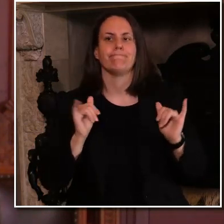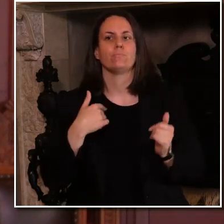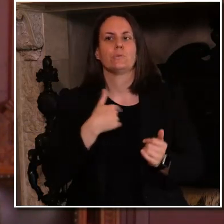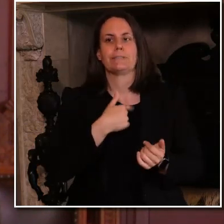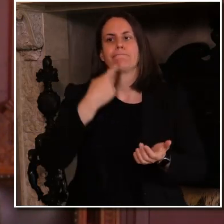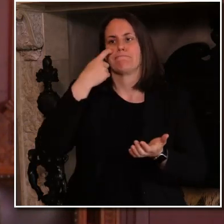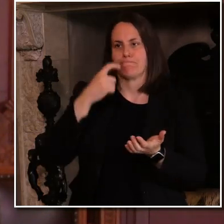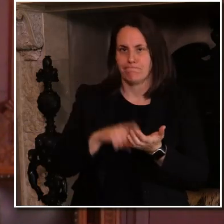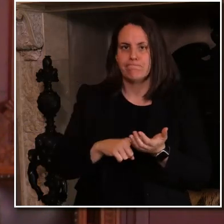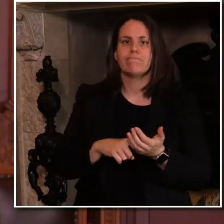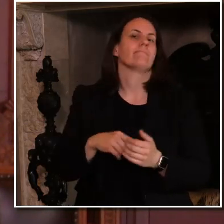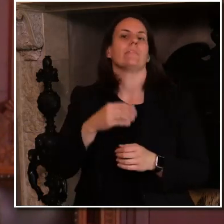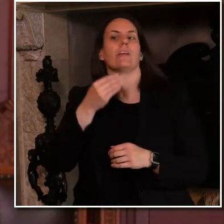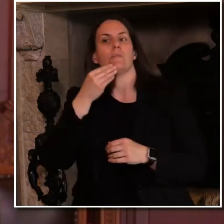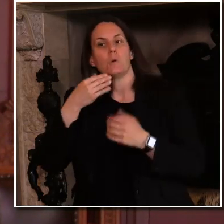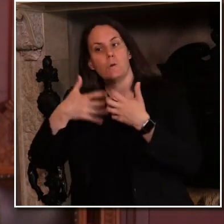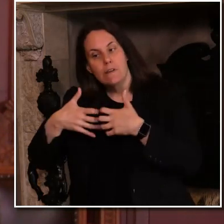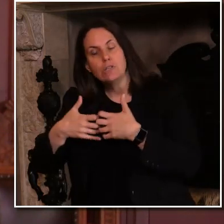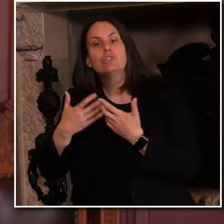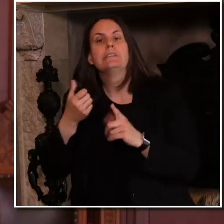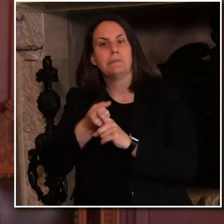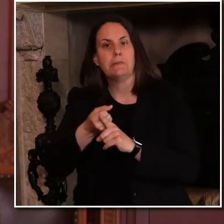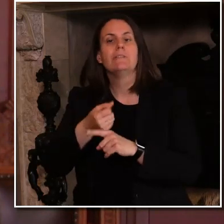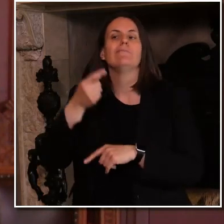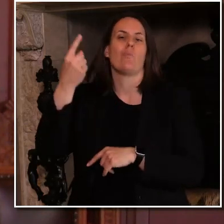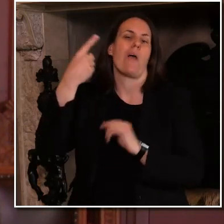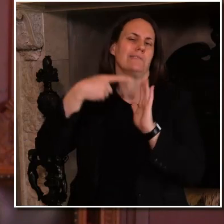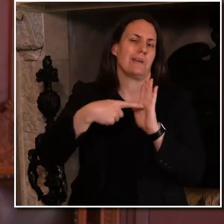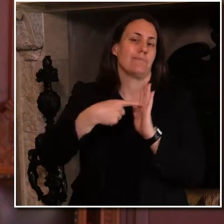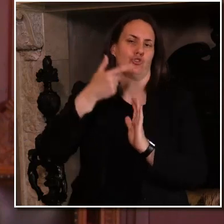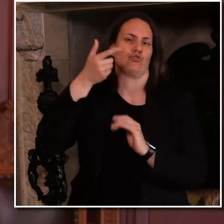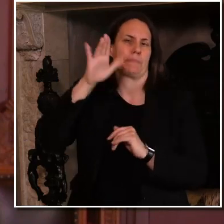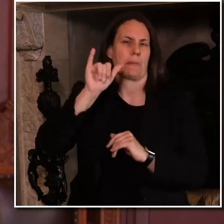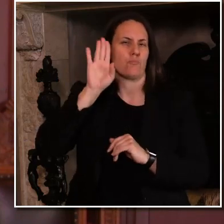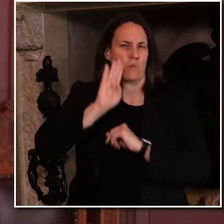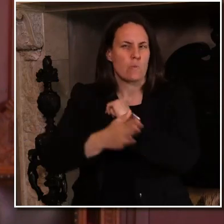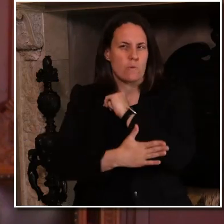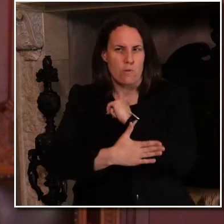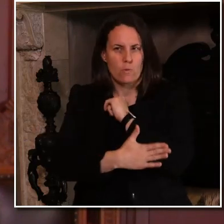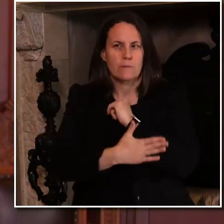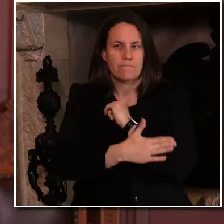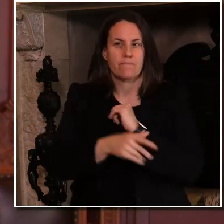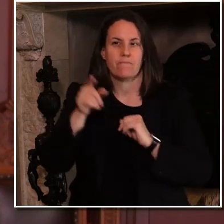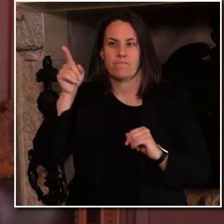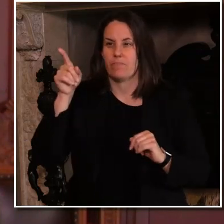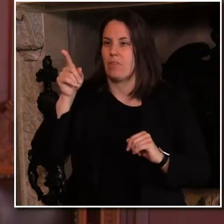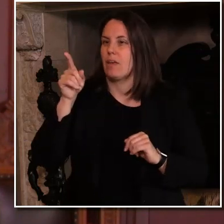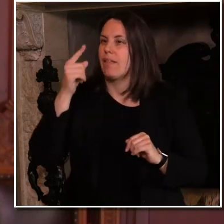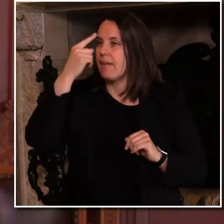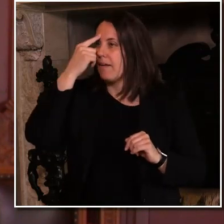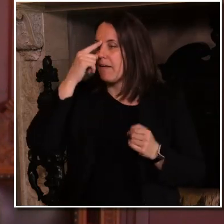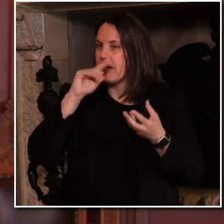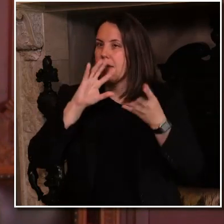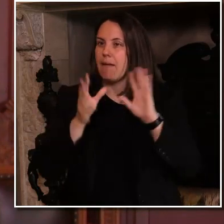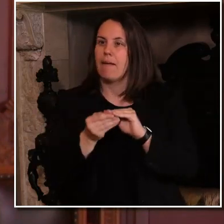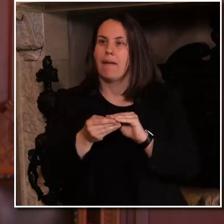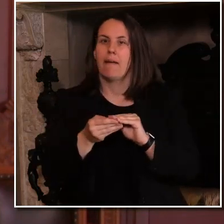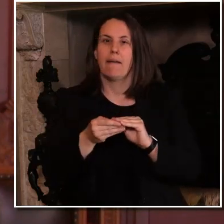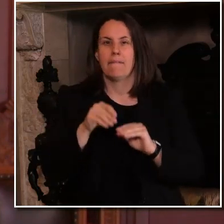Wisconsin. Obviously, Green Bay is a good example where we have, I think, up to 500 employees in a couple